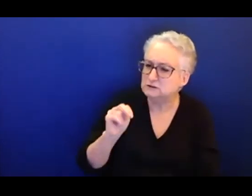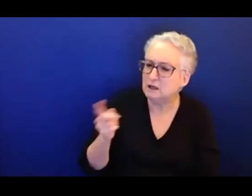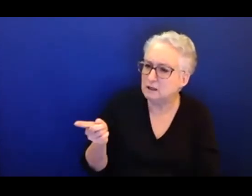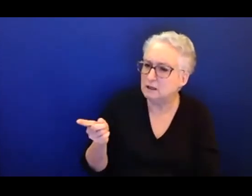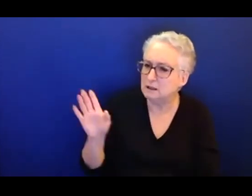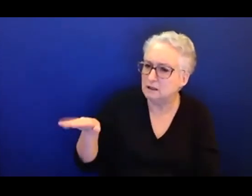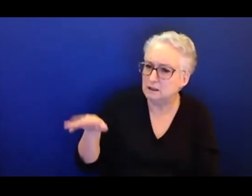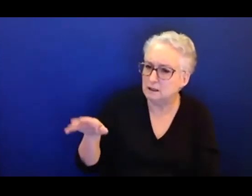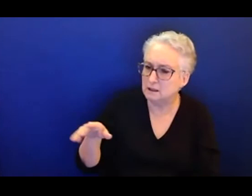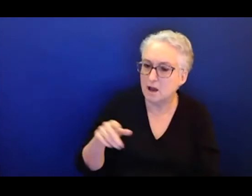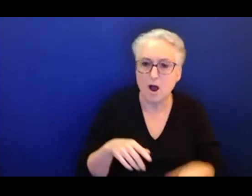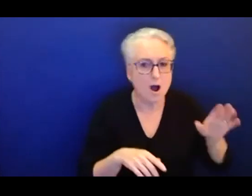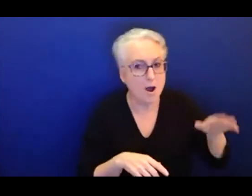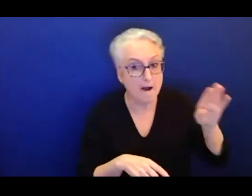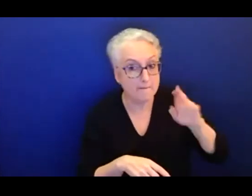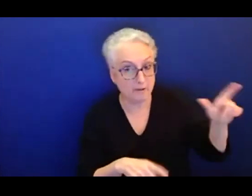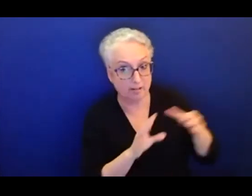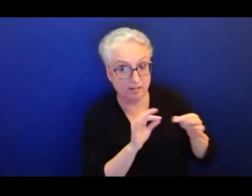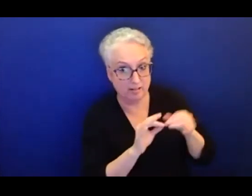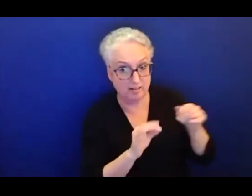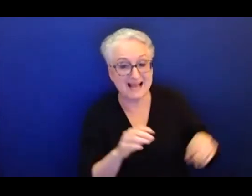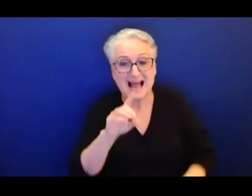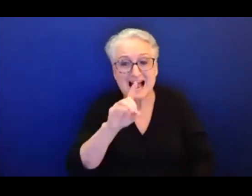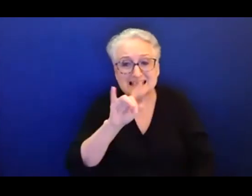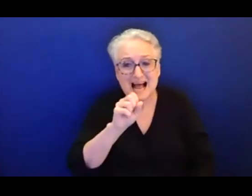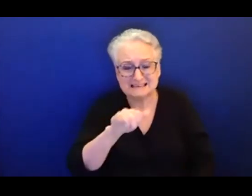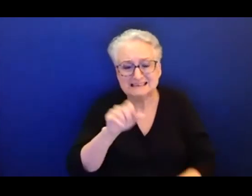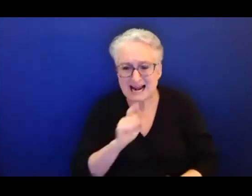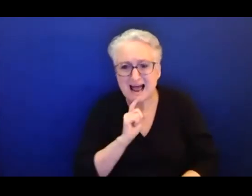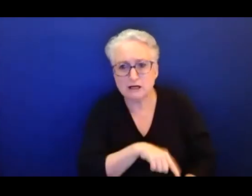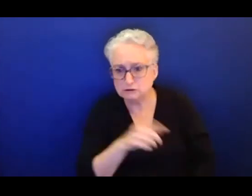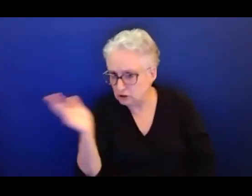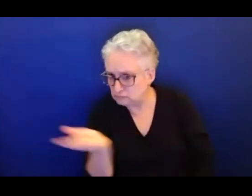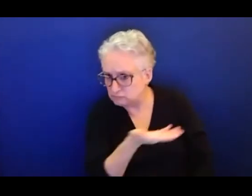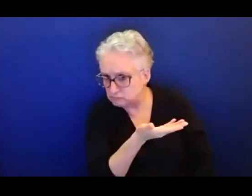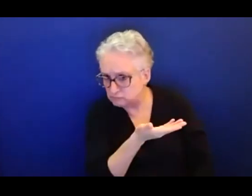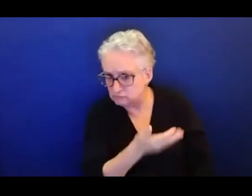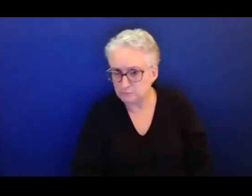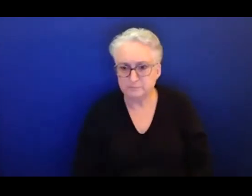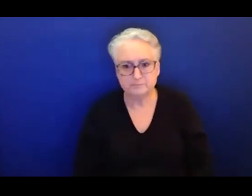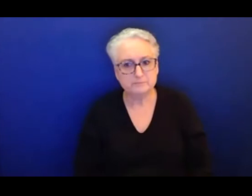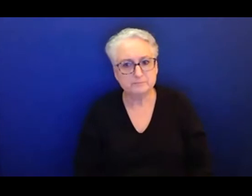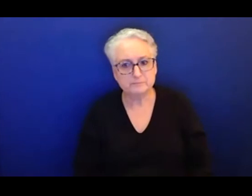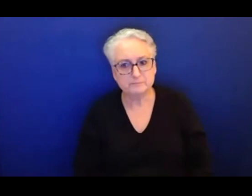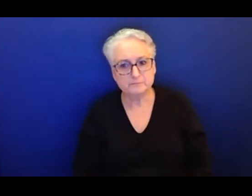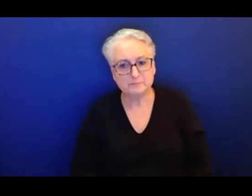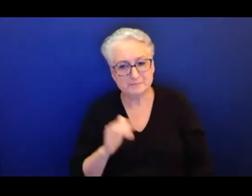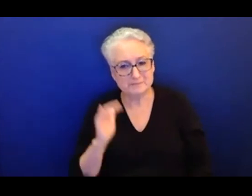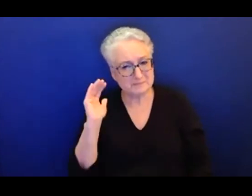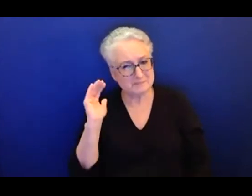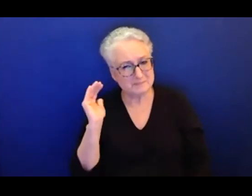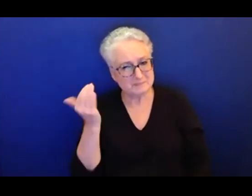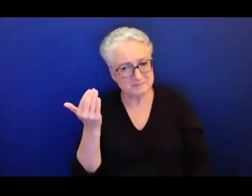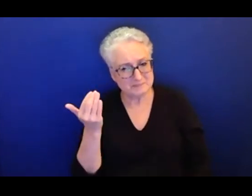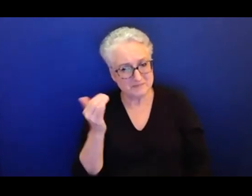that question, especially the last portion of it, which is asking, it looks like our street liaisons focused